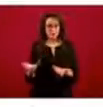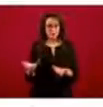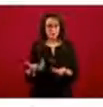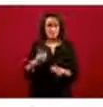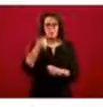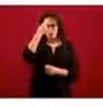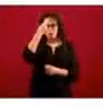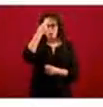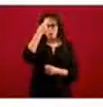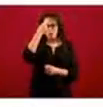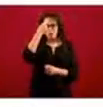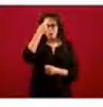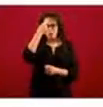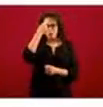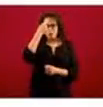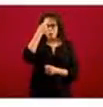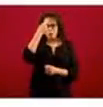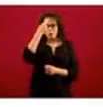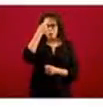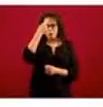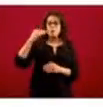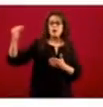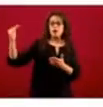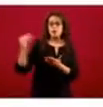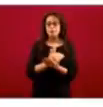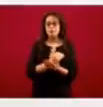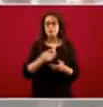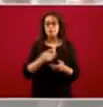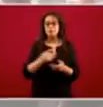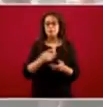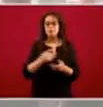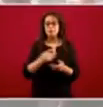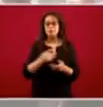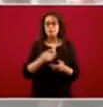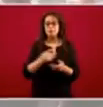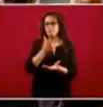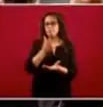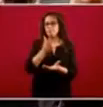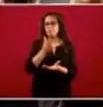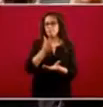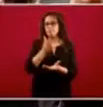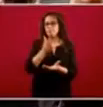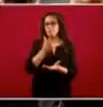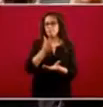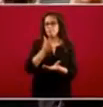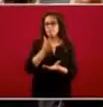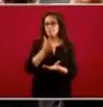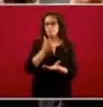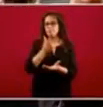of concern they might experiment, we have telephonic assistance